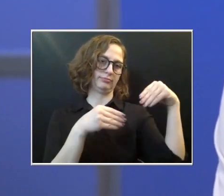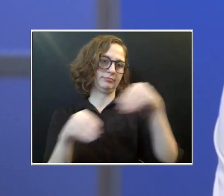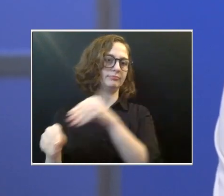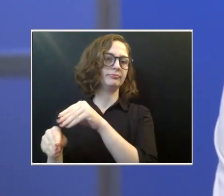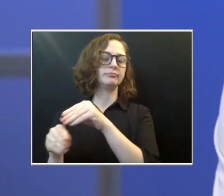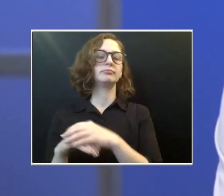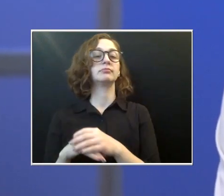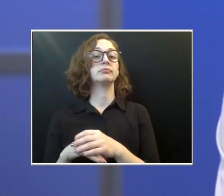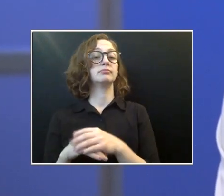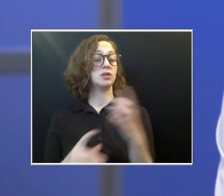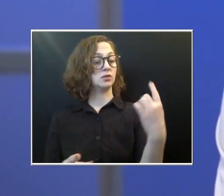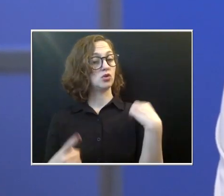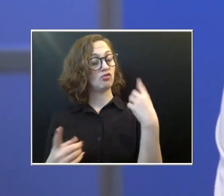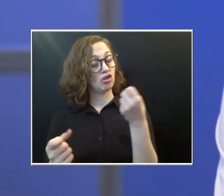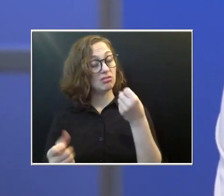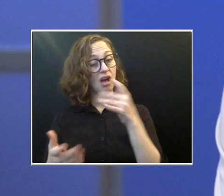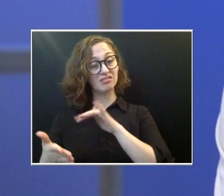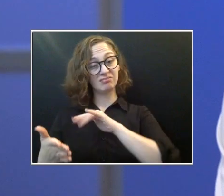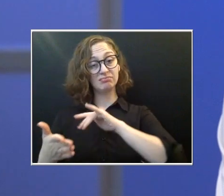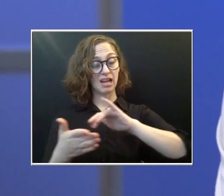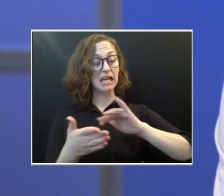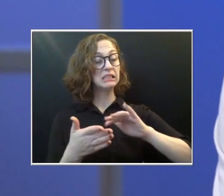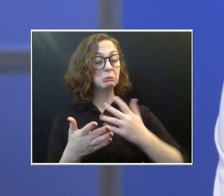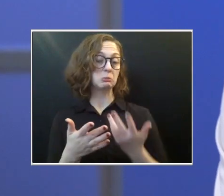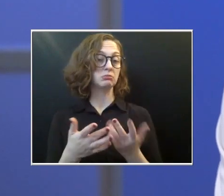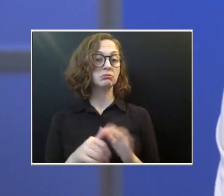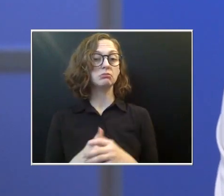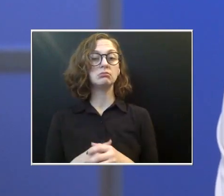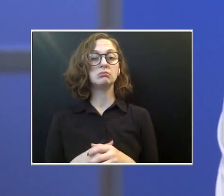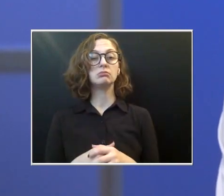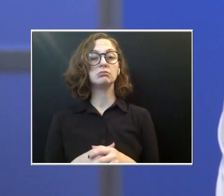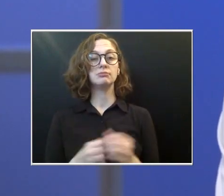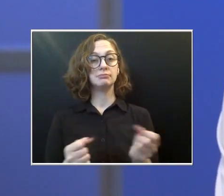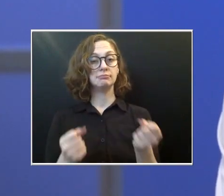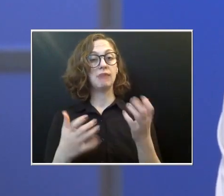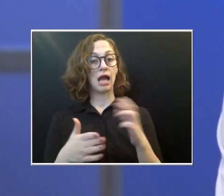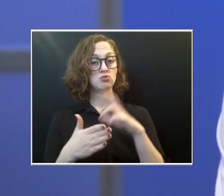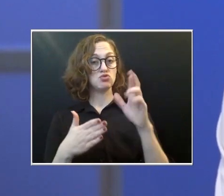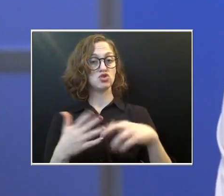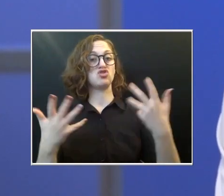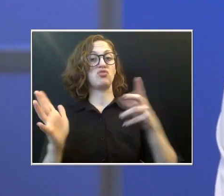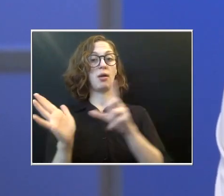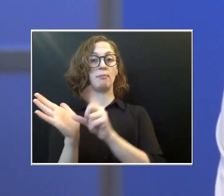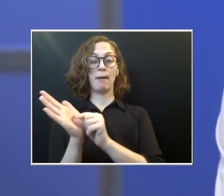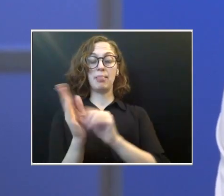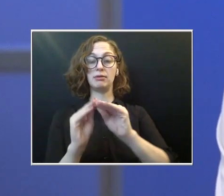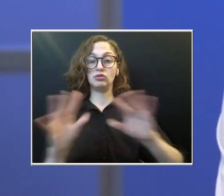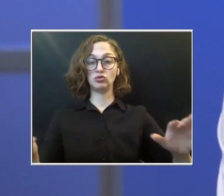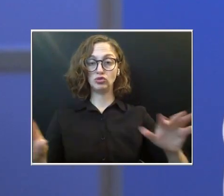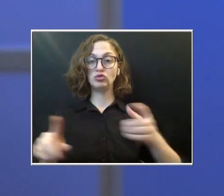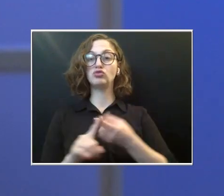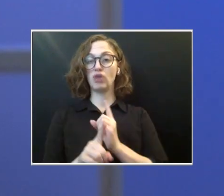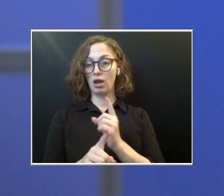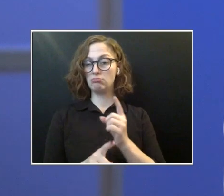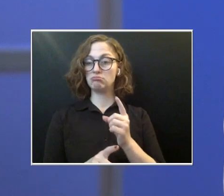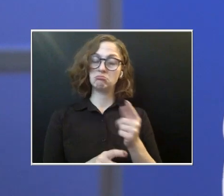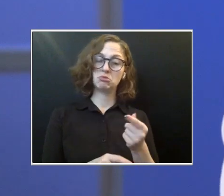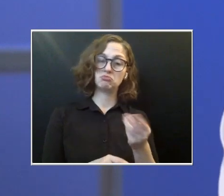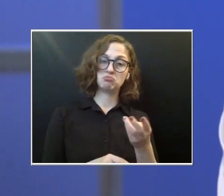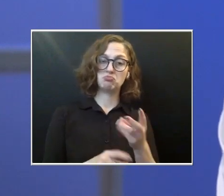extensively at this point, with many of the results published from a couple of different trials. But it is, Dr.